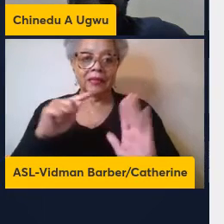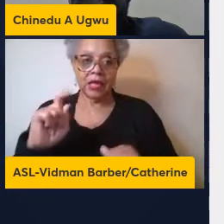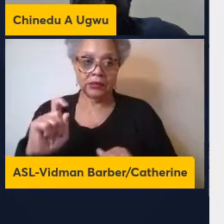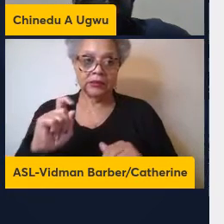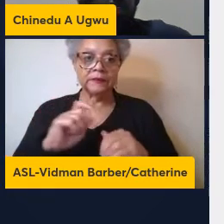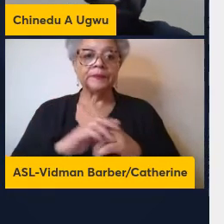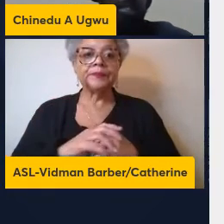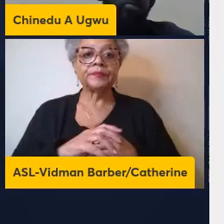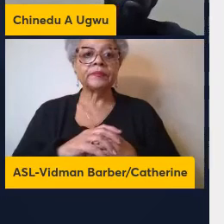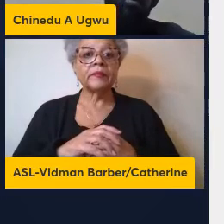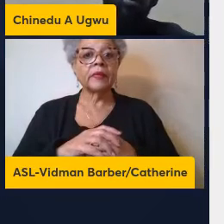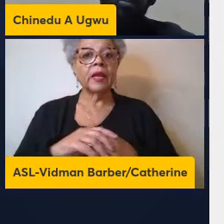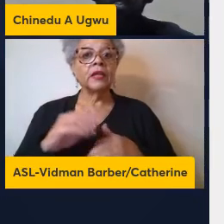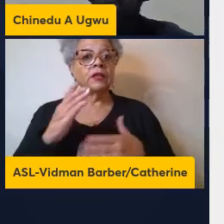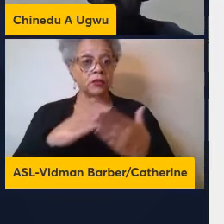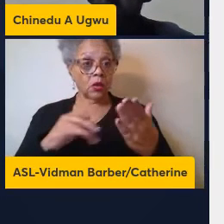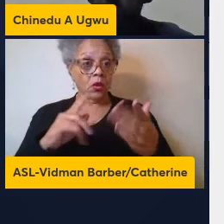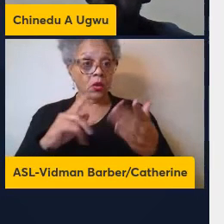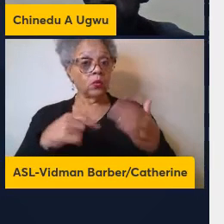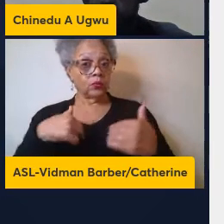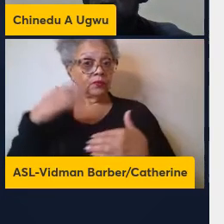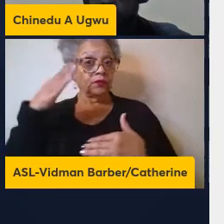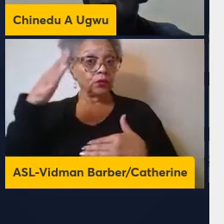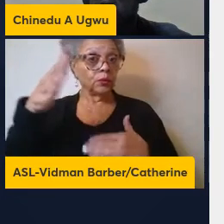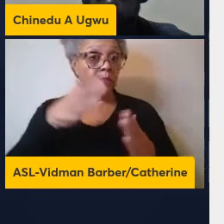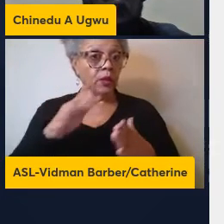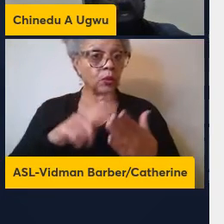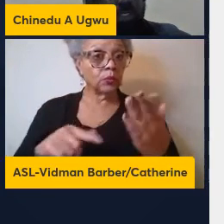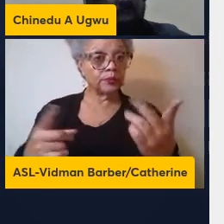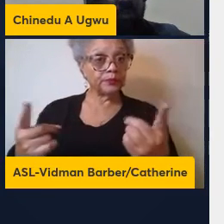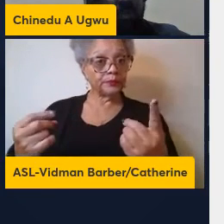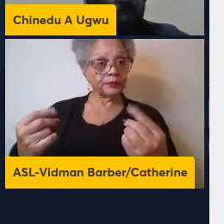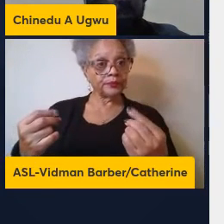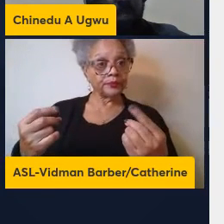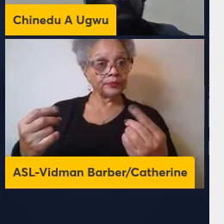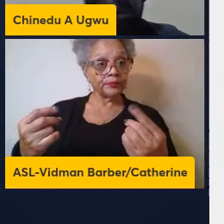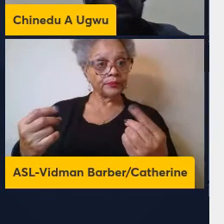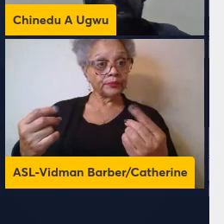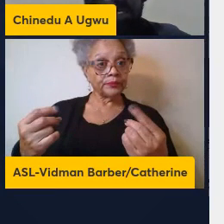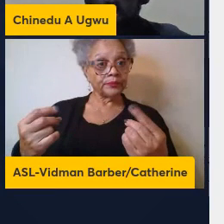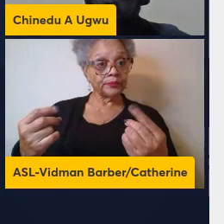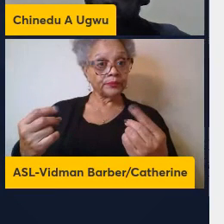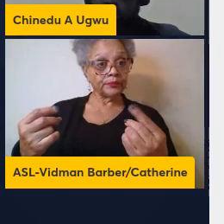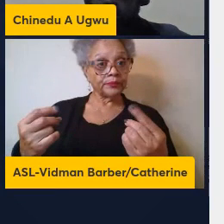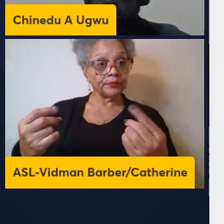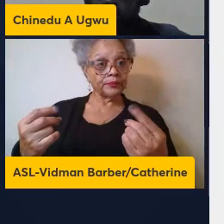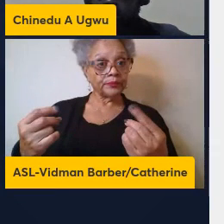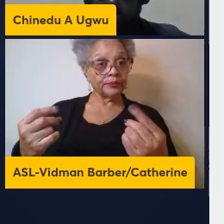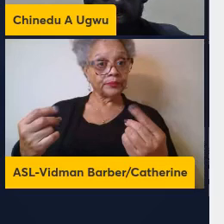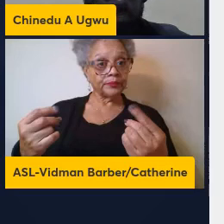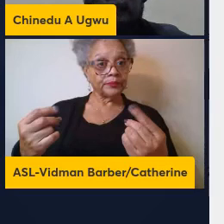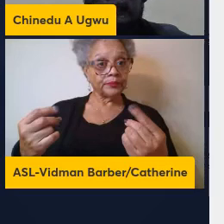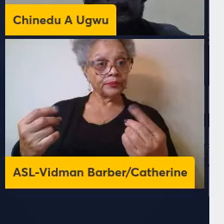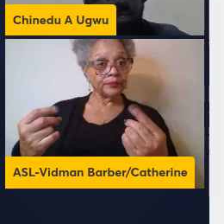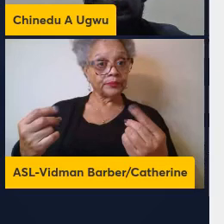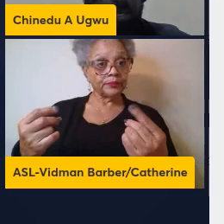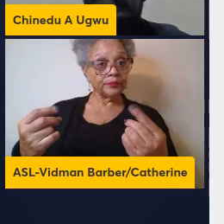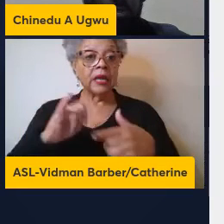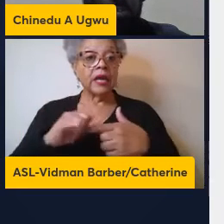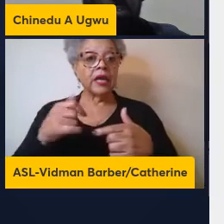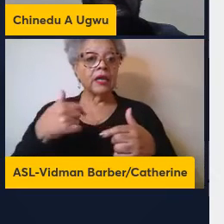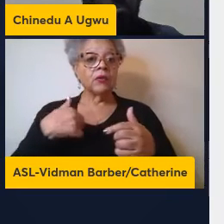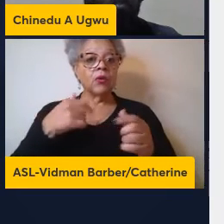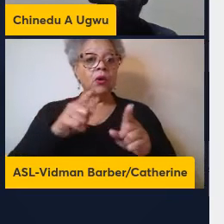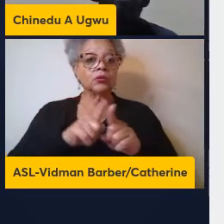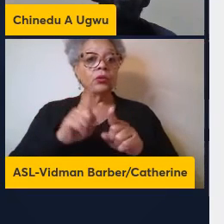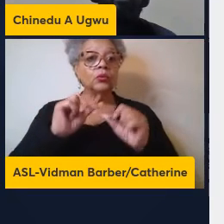So some of the future plans with what we do is we set up our flow cytometry, which we already have in the pipeline, the immunoglobulin sequencing as well, and